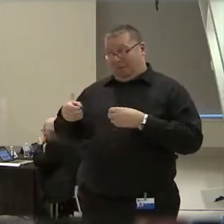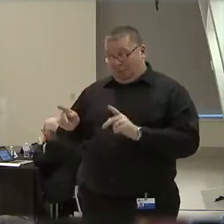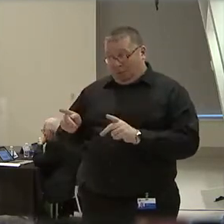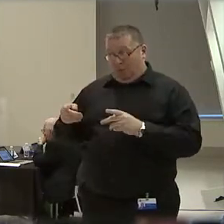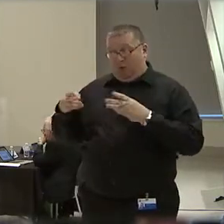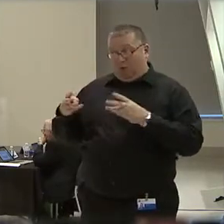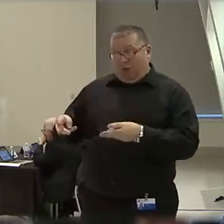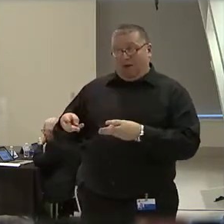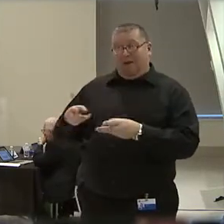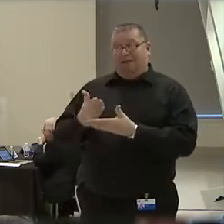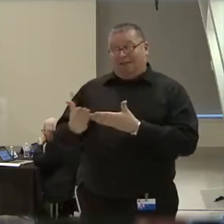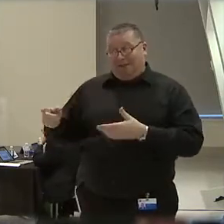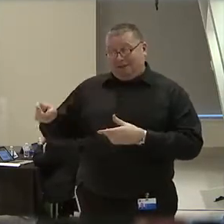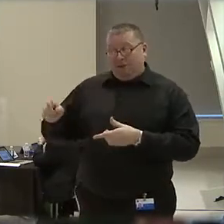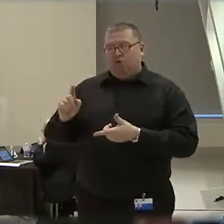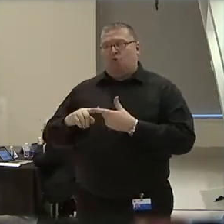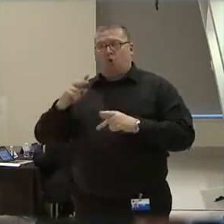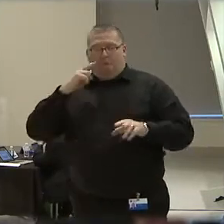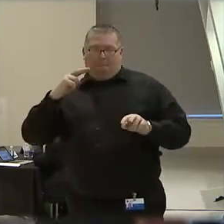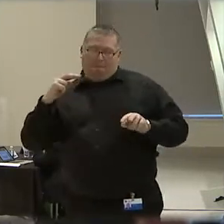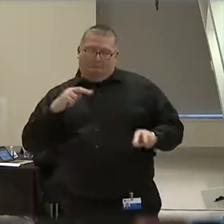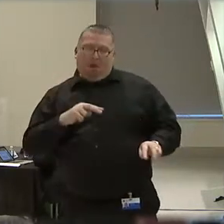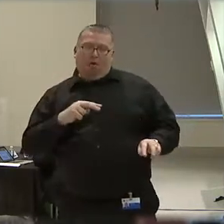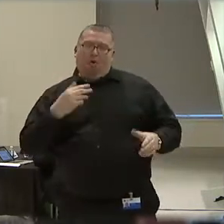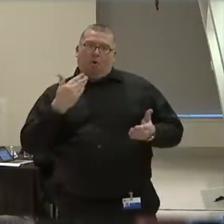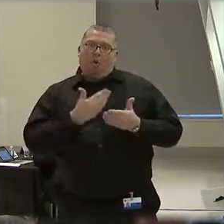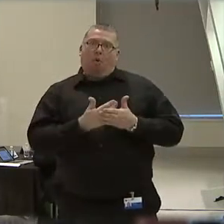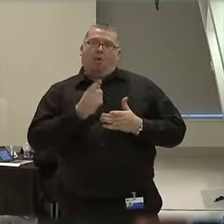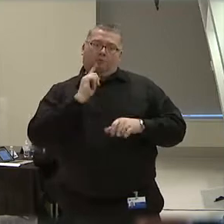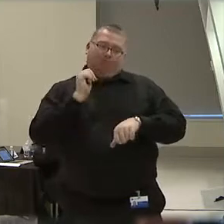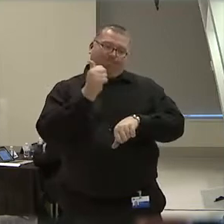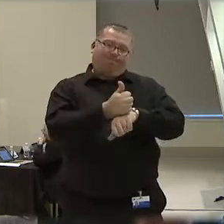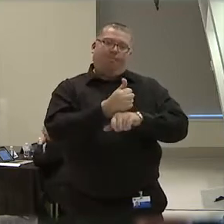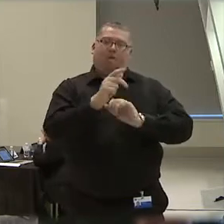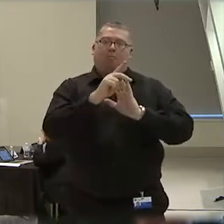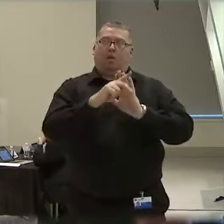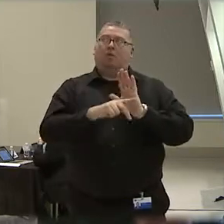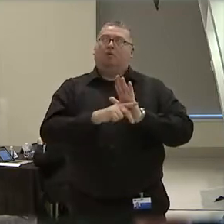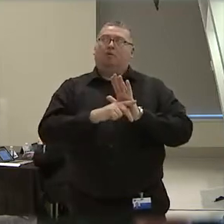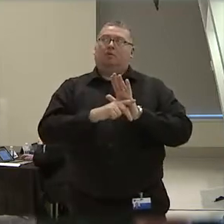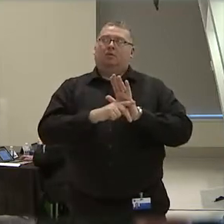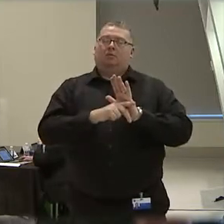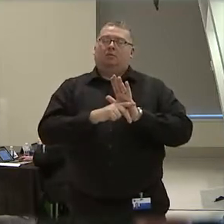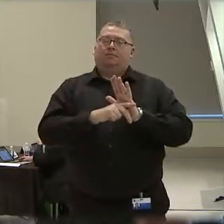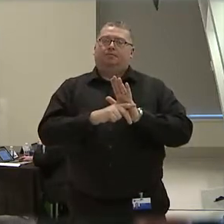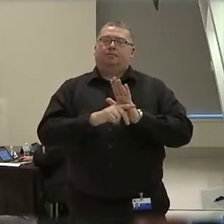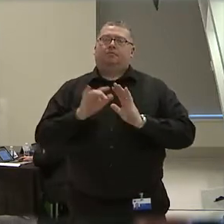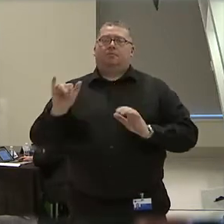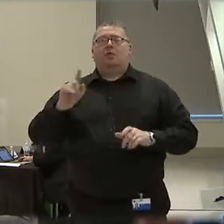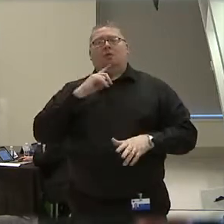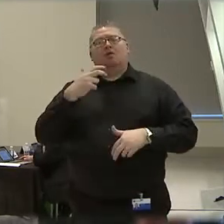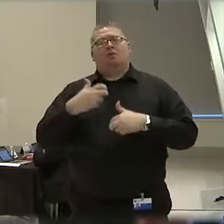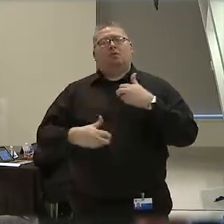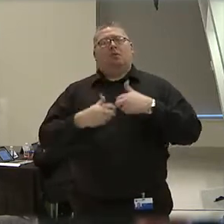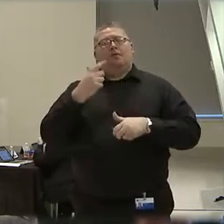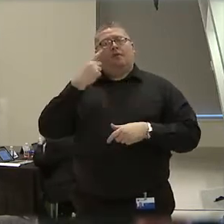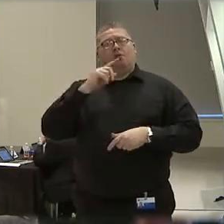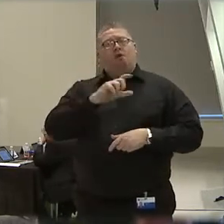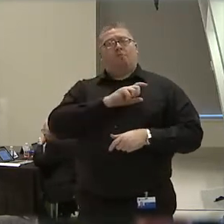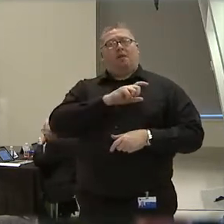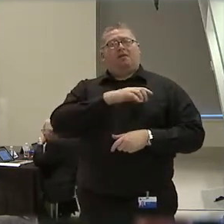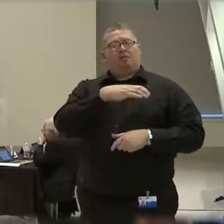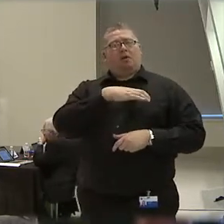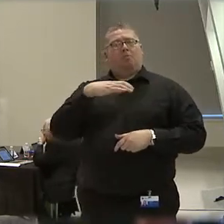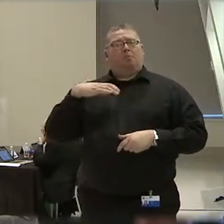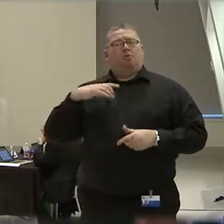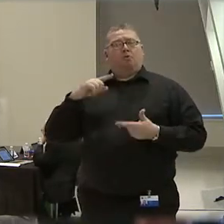tools to actually closely monitor the implementations of the policies they set, it is very difficult for police commissions